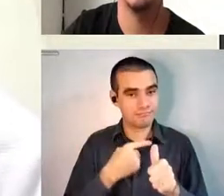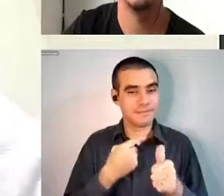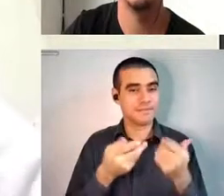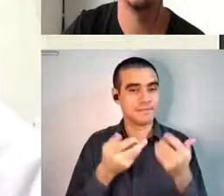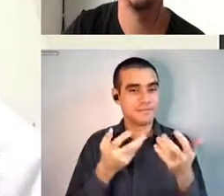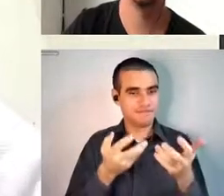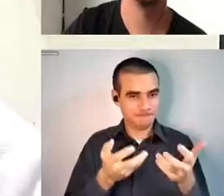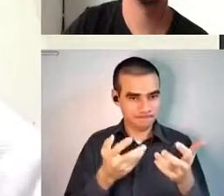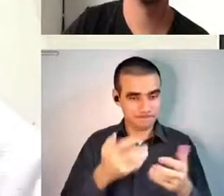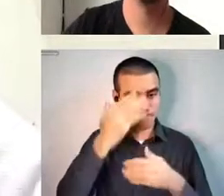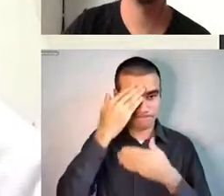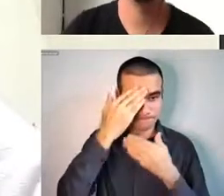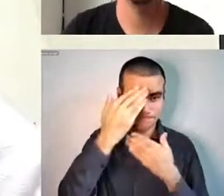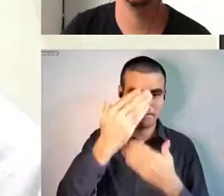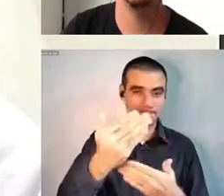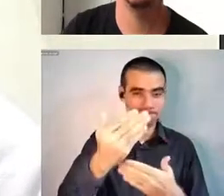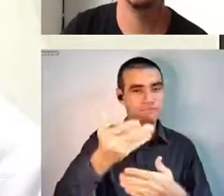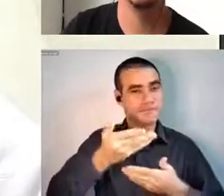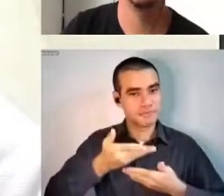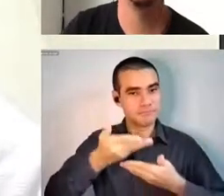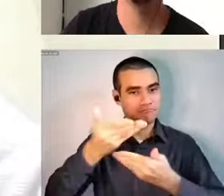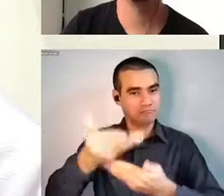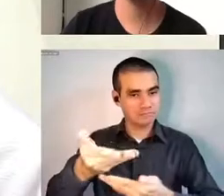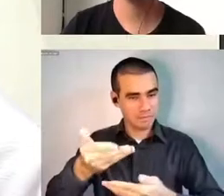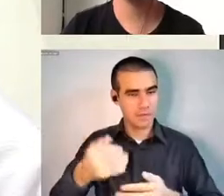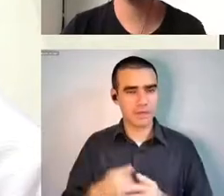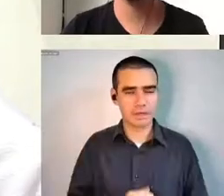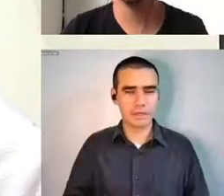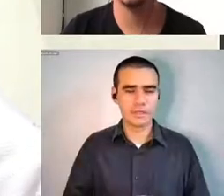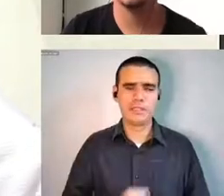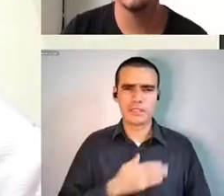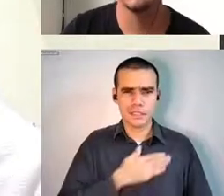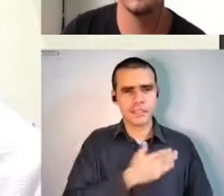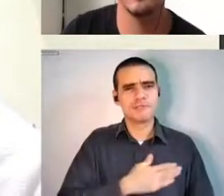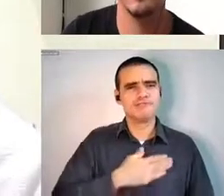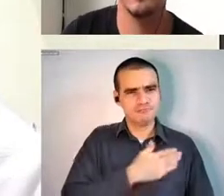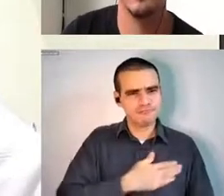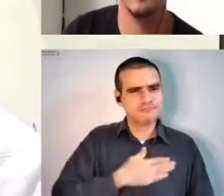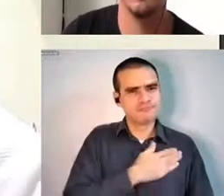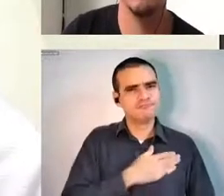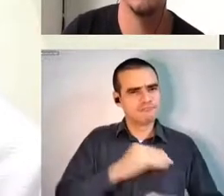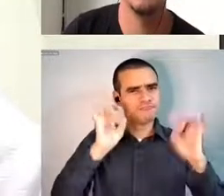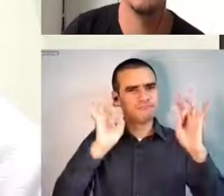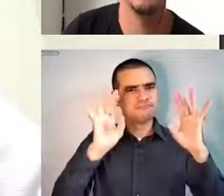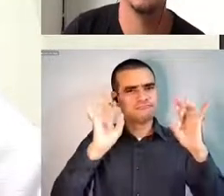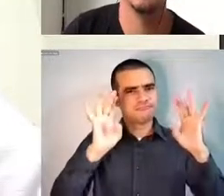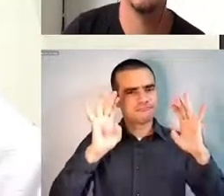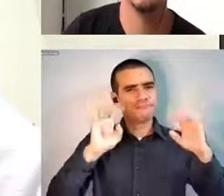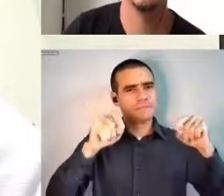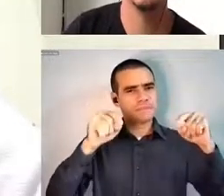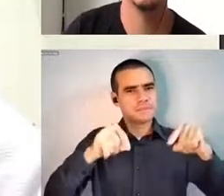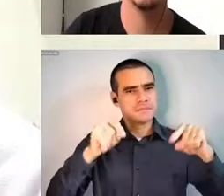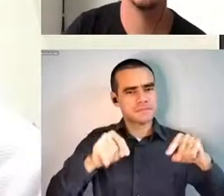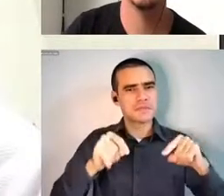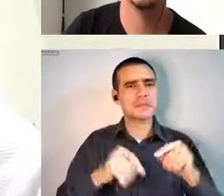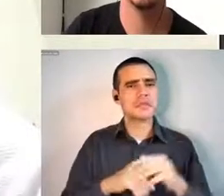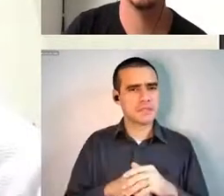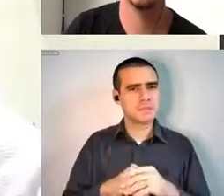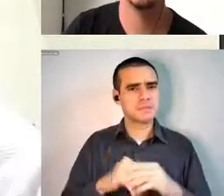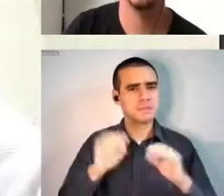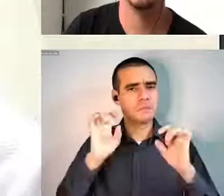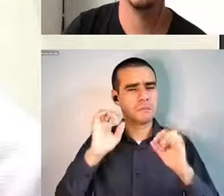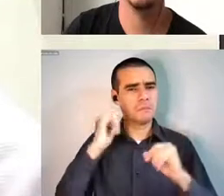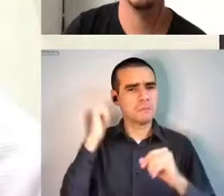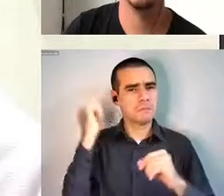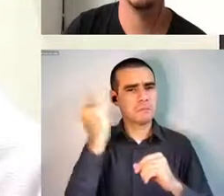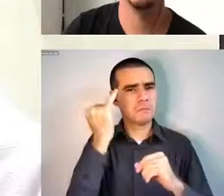I would like to thank for the invitation. It's a great honor to participate in such an